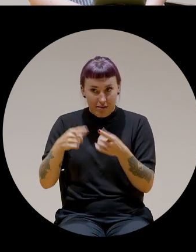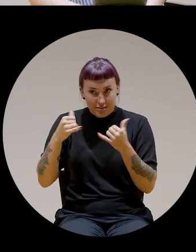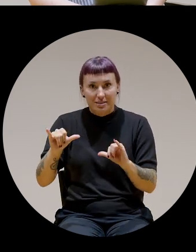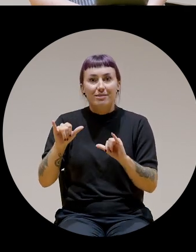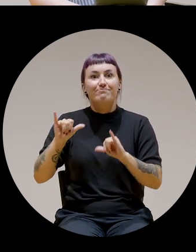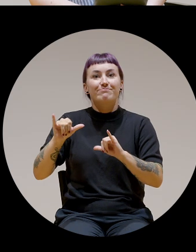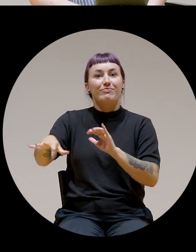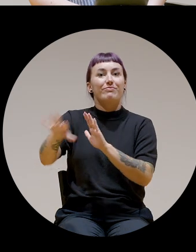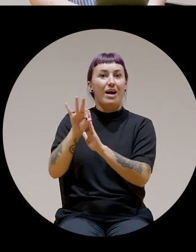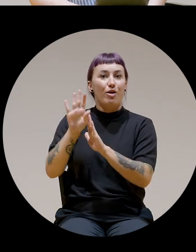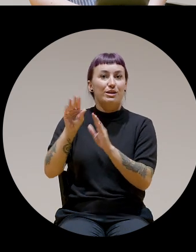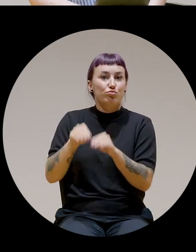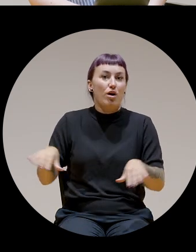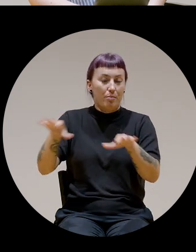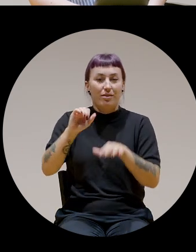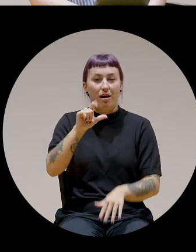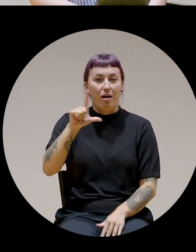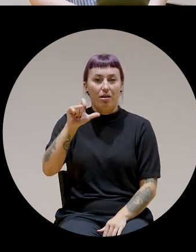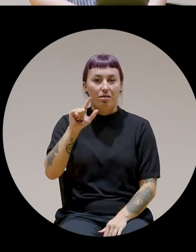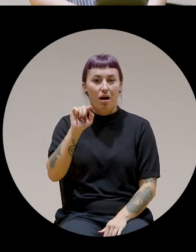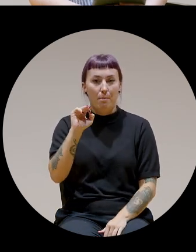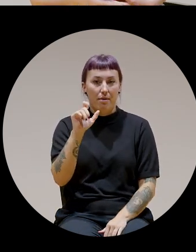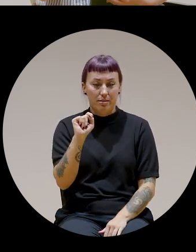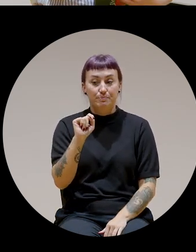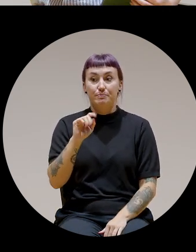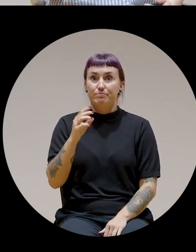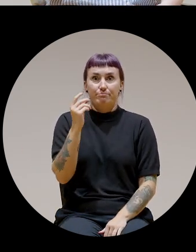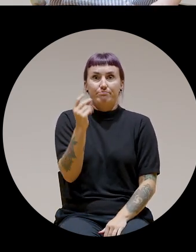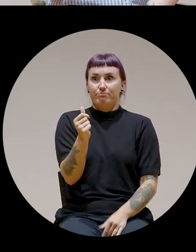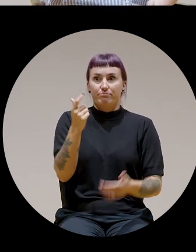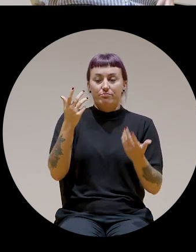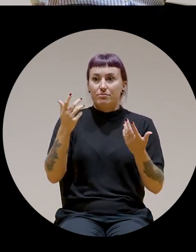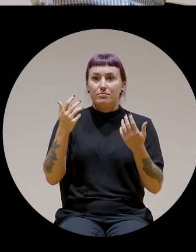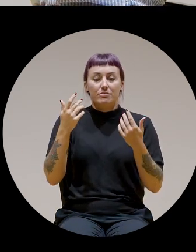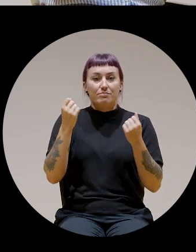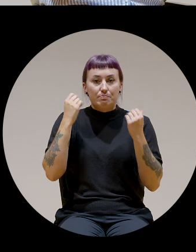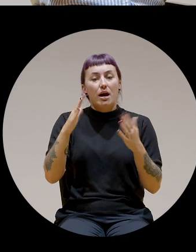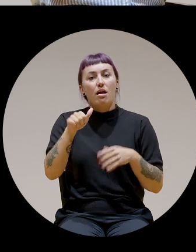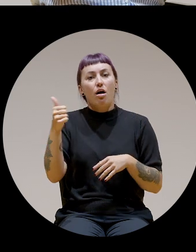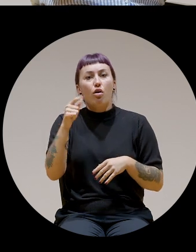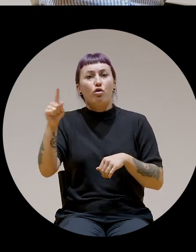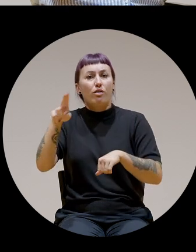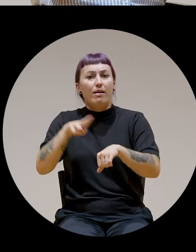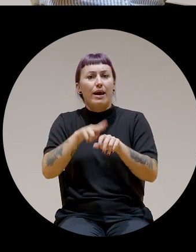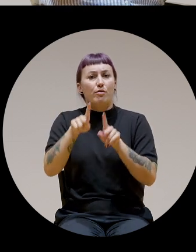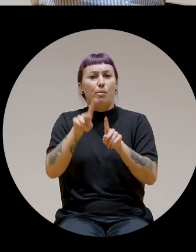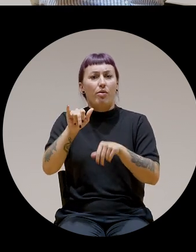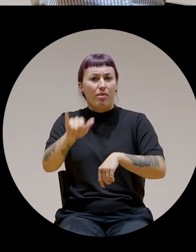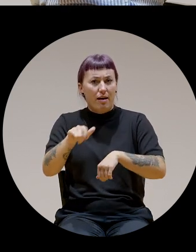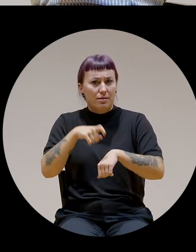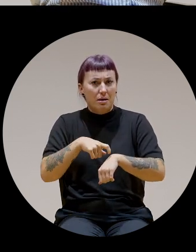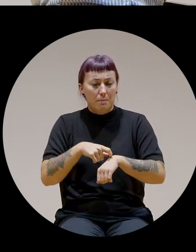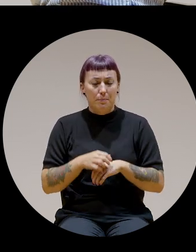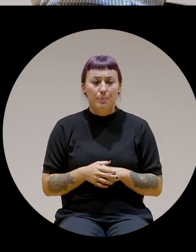But oil was discovered on his allotment, and so all of a sudden, he, like many other Native folks at that